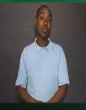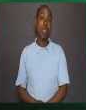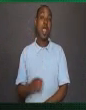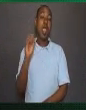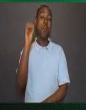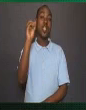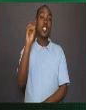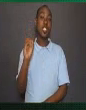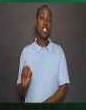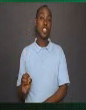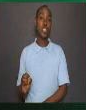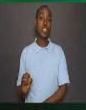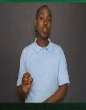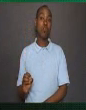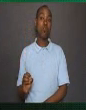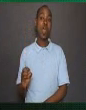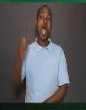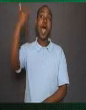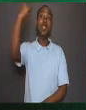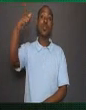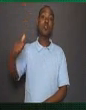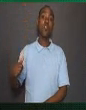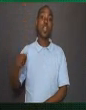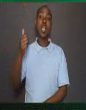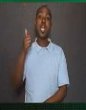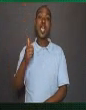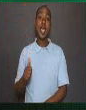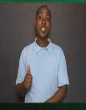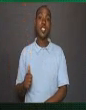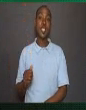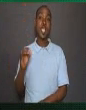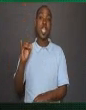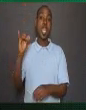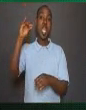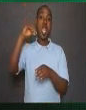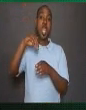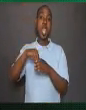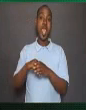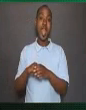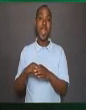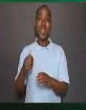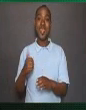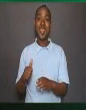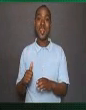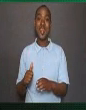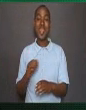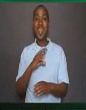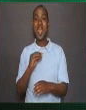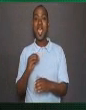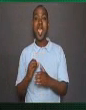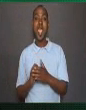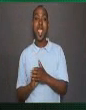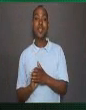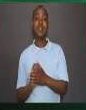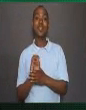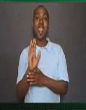percentage of atmospheric gas in inhaled air and exhaled air.